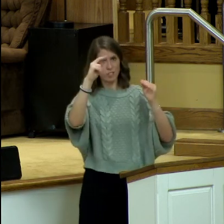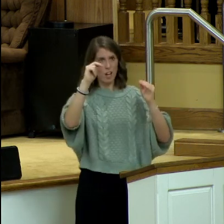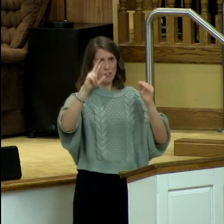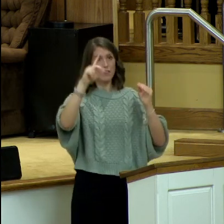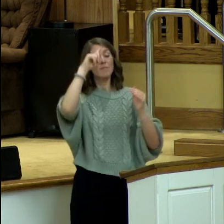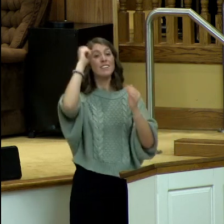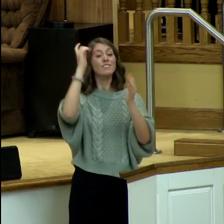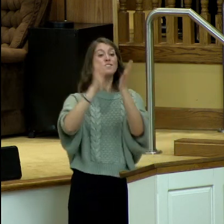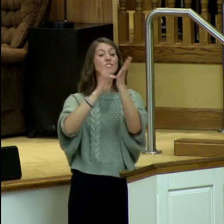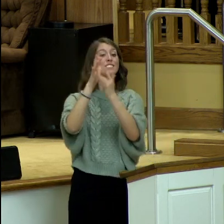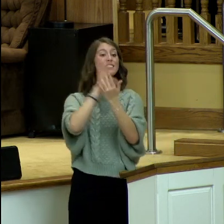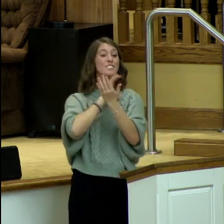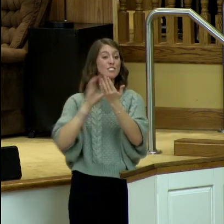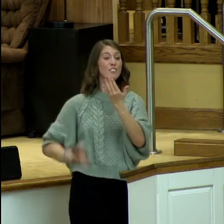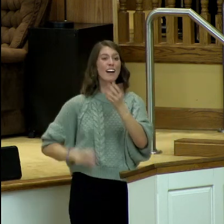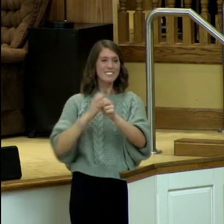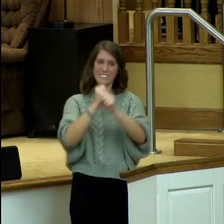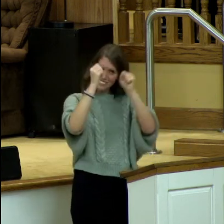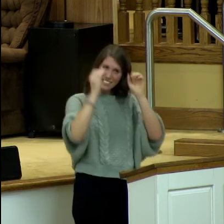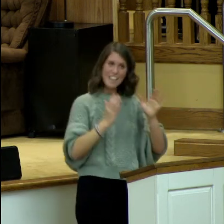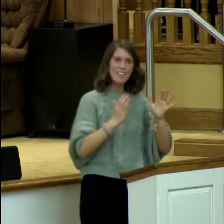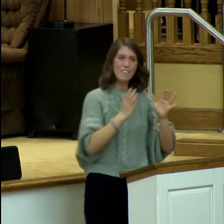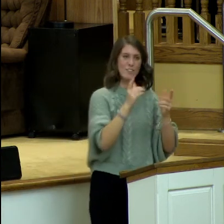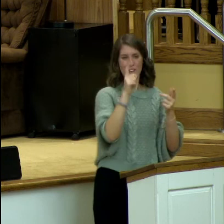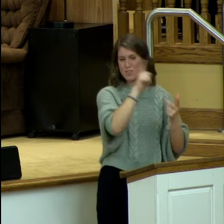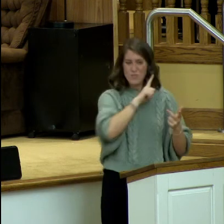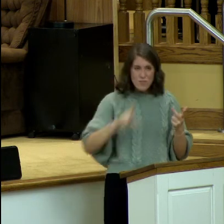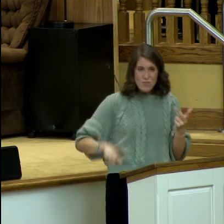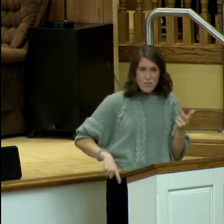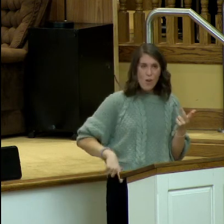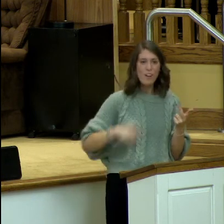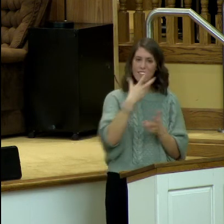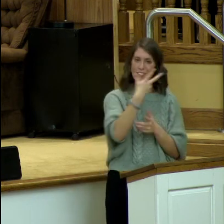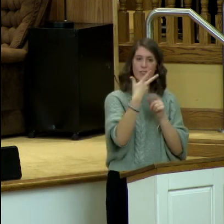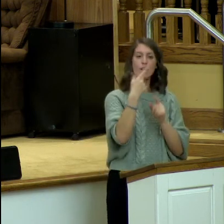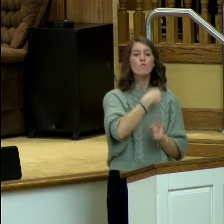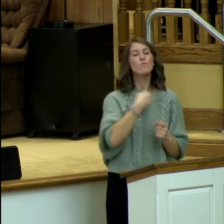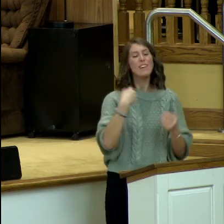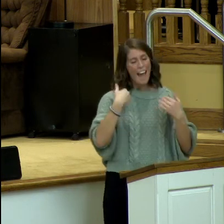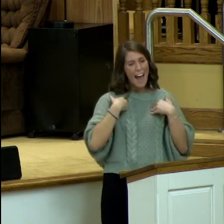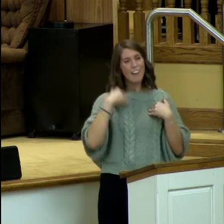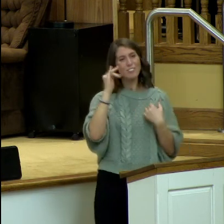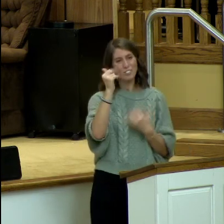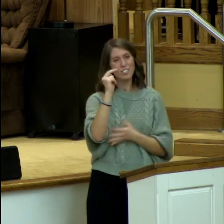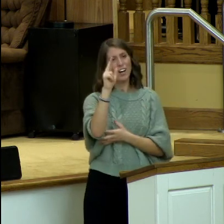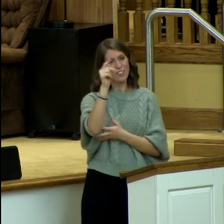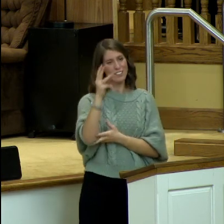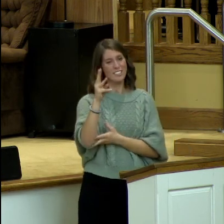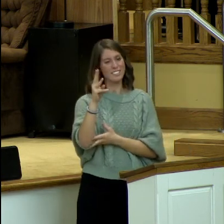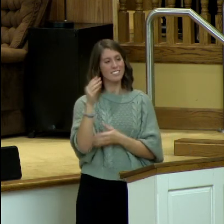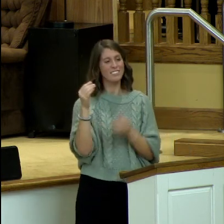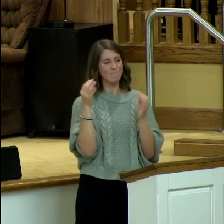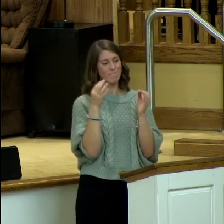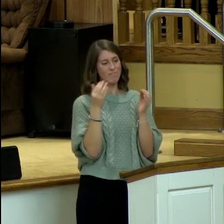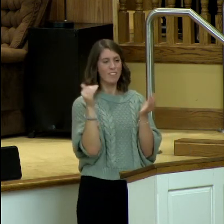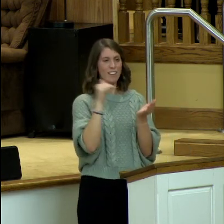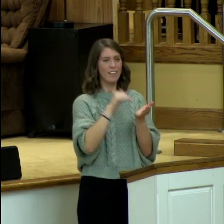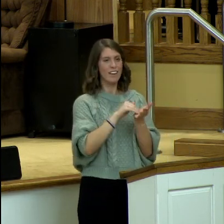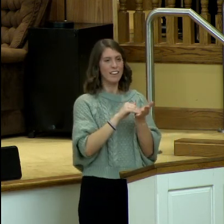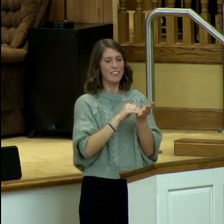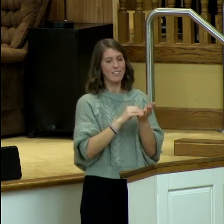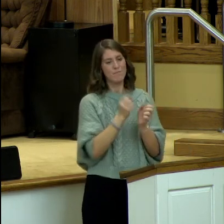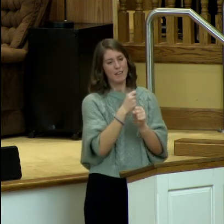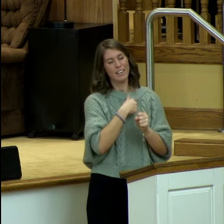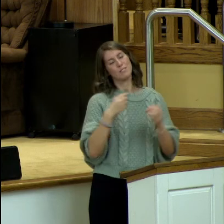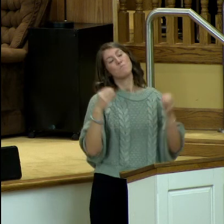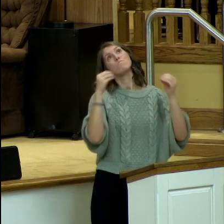of Jesus, who's the Christ, the Savior, and the Lord, all three, we have John 3:16, and let me say it again for you, quote for you again, and make us extra